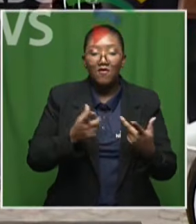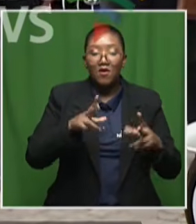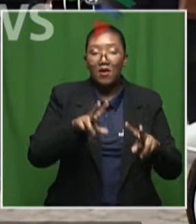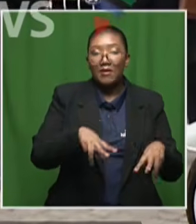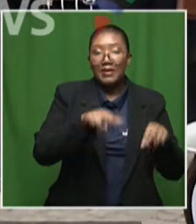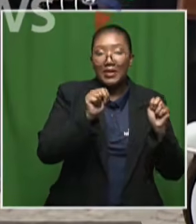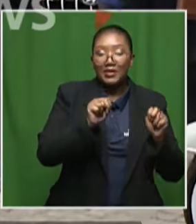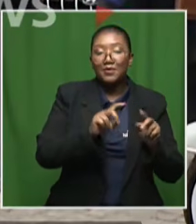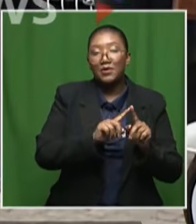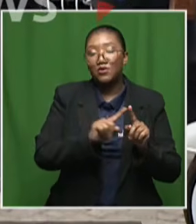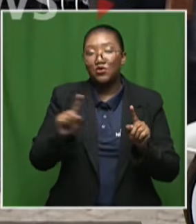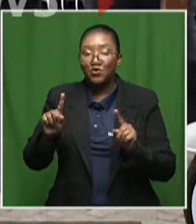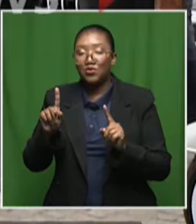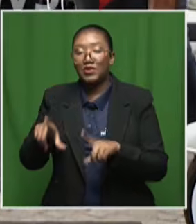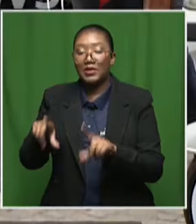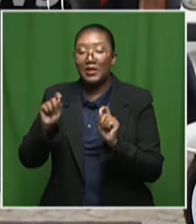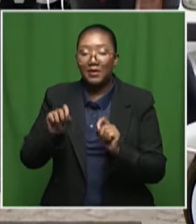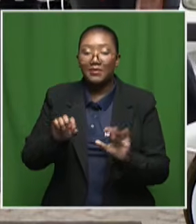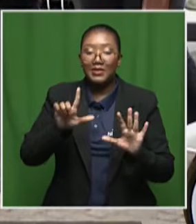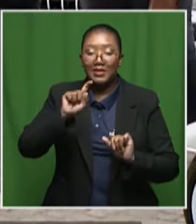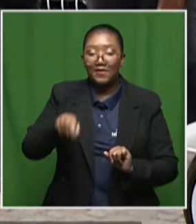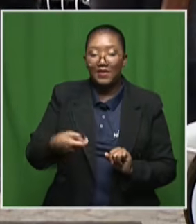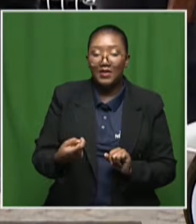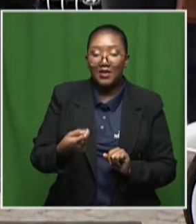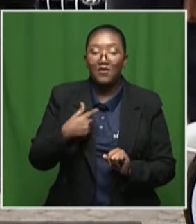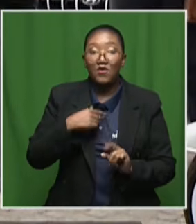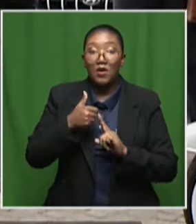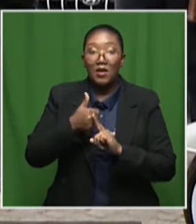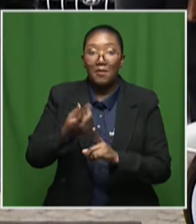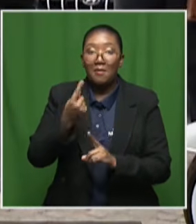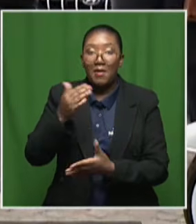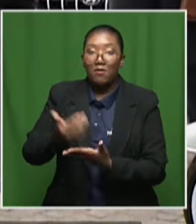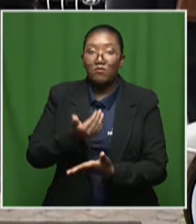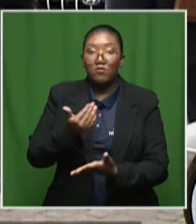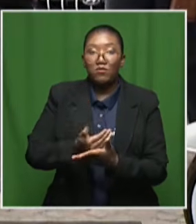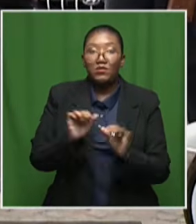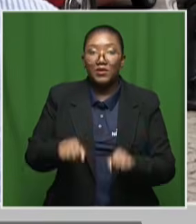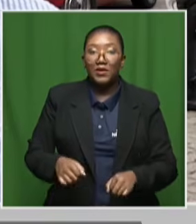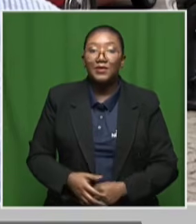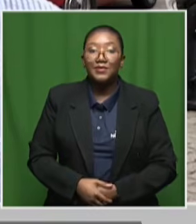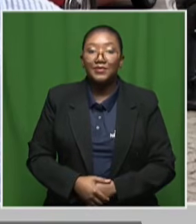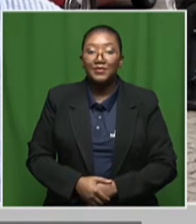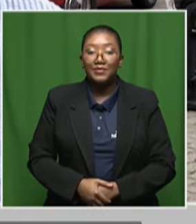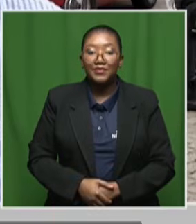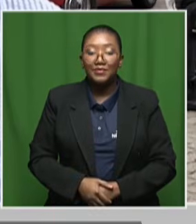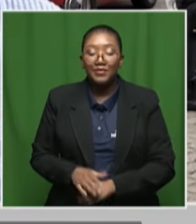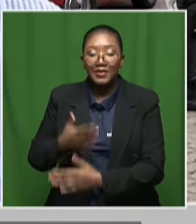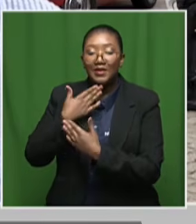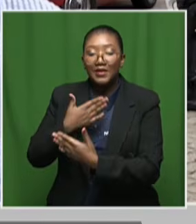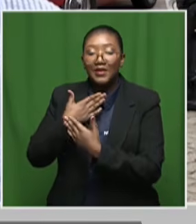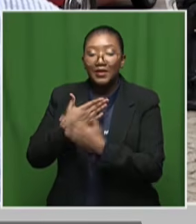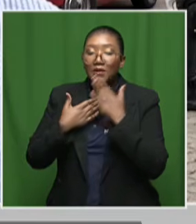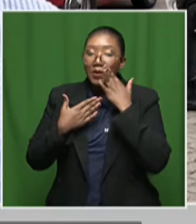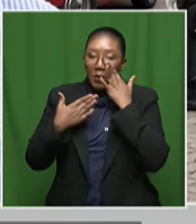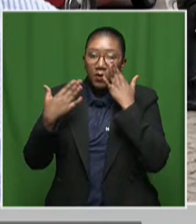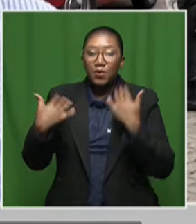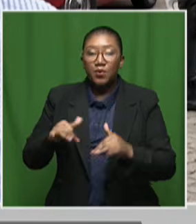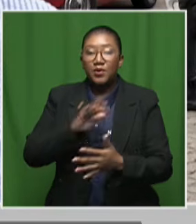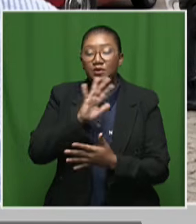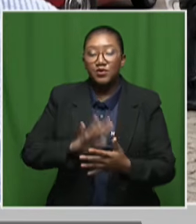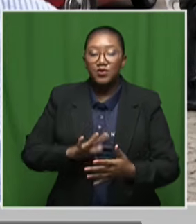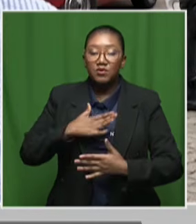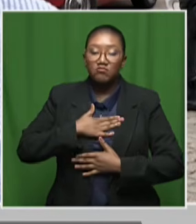to go back to Cape Town, riding 7,000 kilometers, actually to raise funds for this little boy. Thank you, Tumelo. It's a heartfelt story, and we're wishing